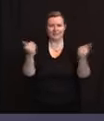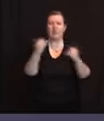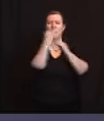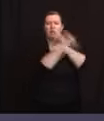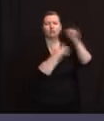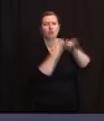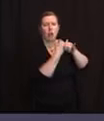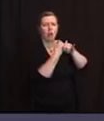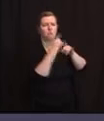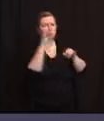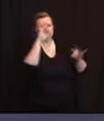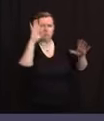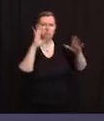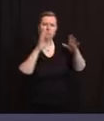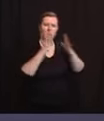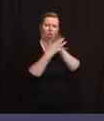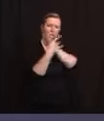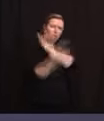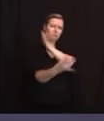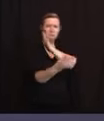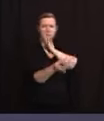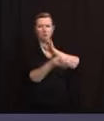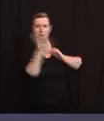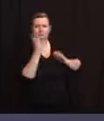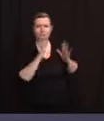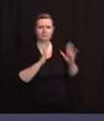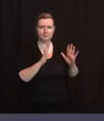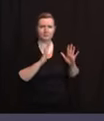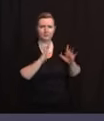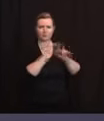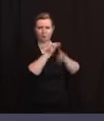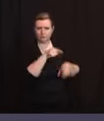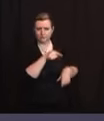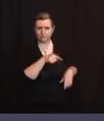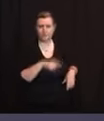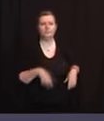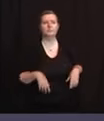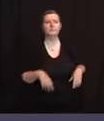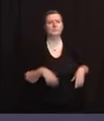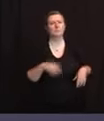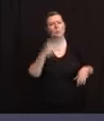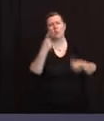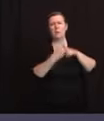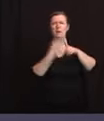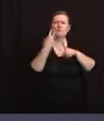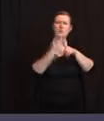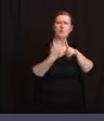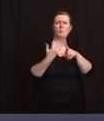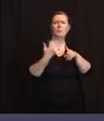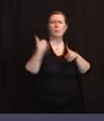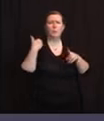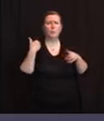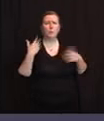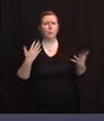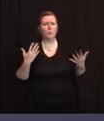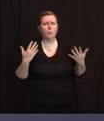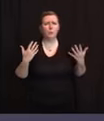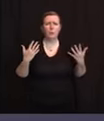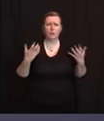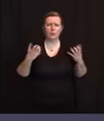2 to maybe 2.5 months ago, that I thought that a commission like 9/11